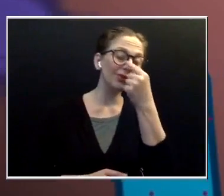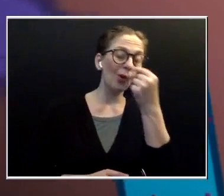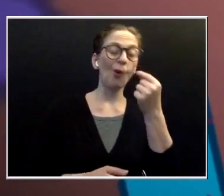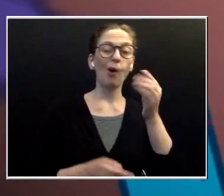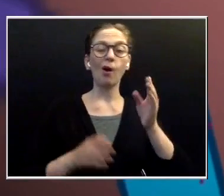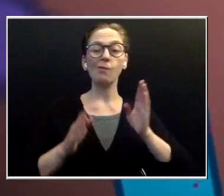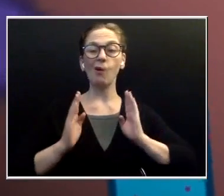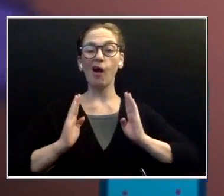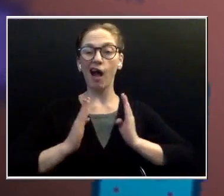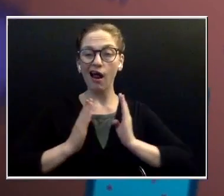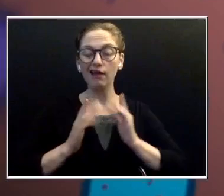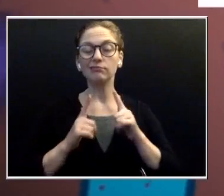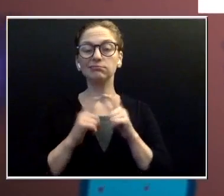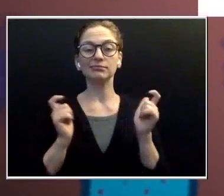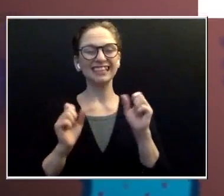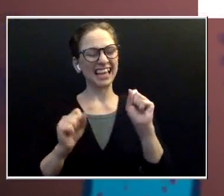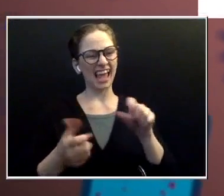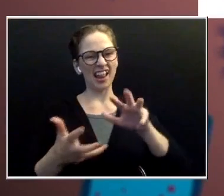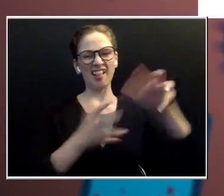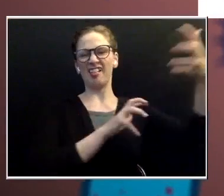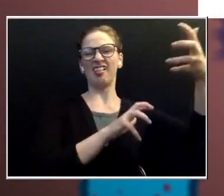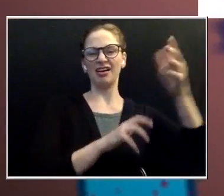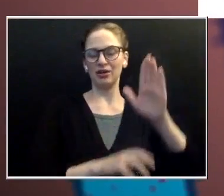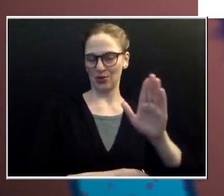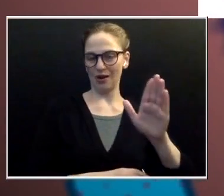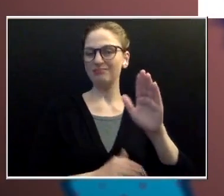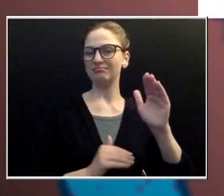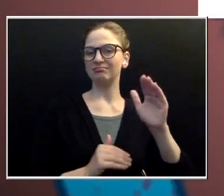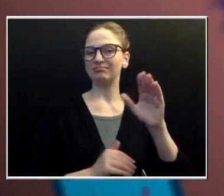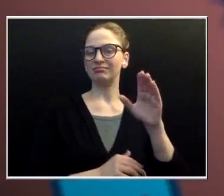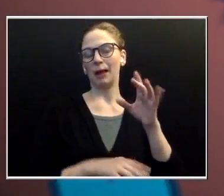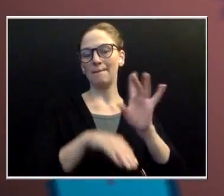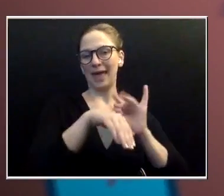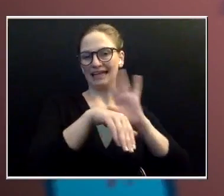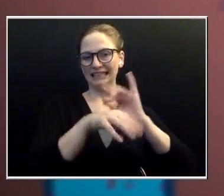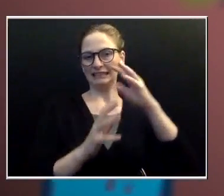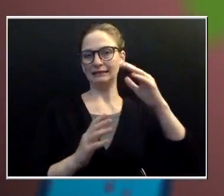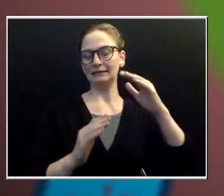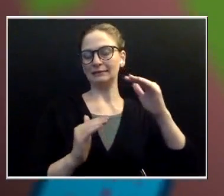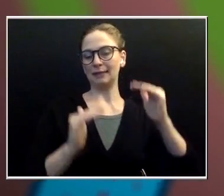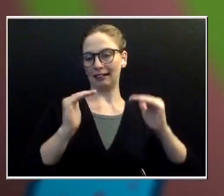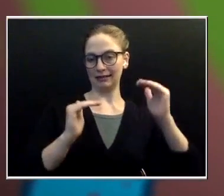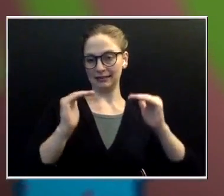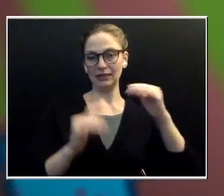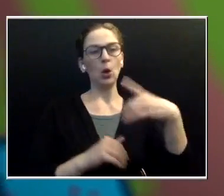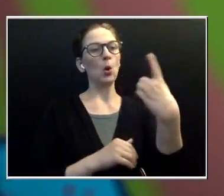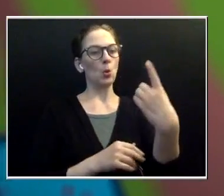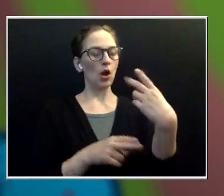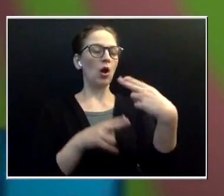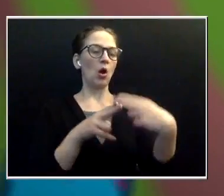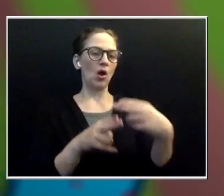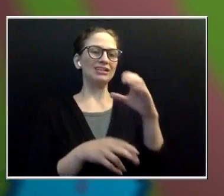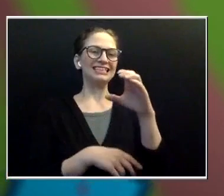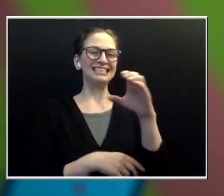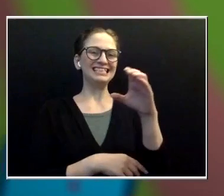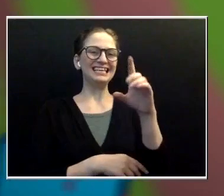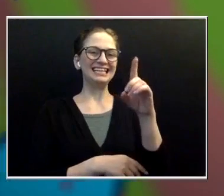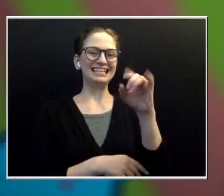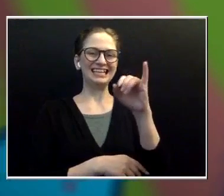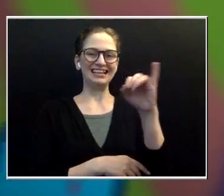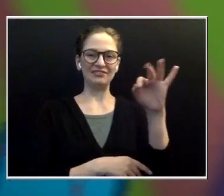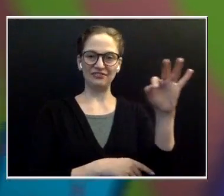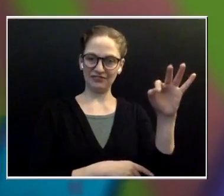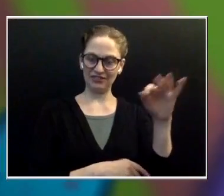this one kind of bacteria called Clostridioides difficile, or C. diff, and they can take over. And